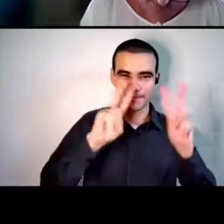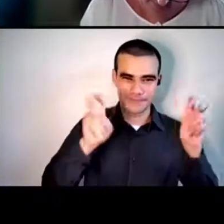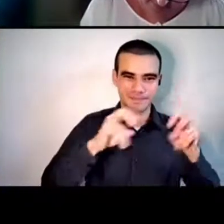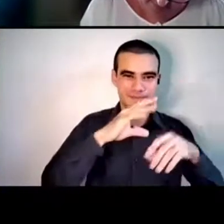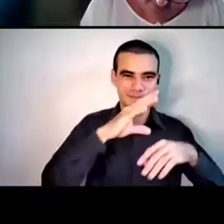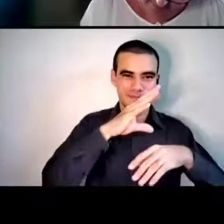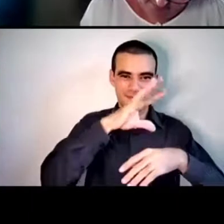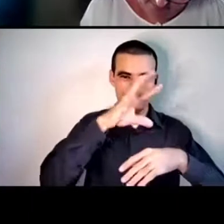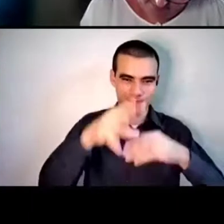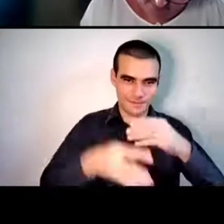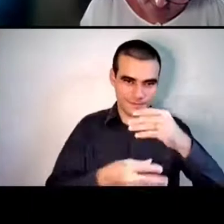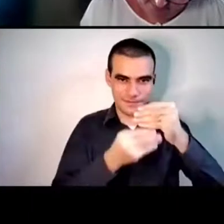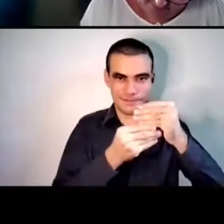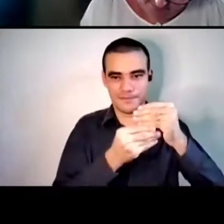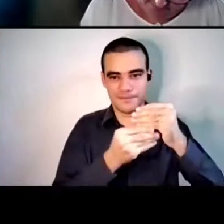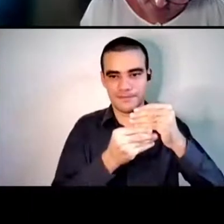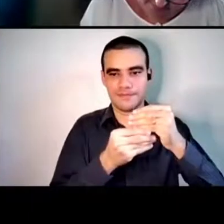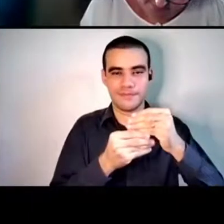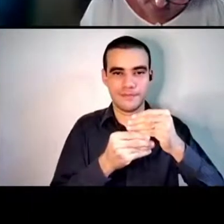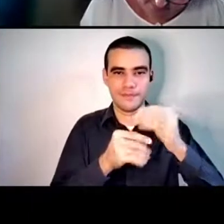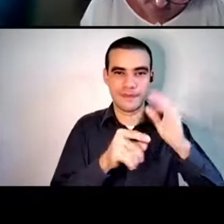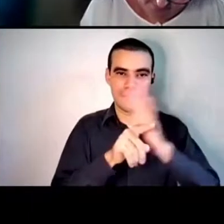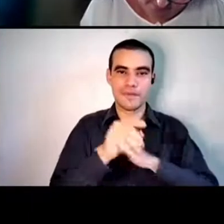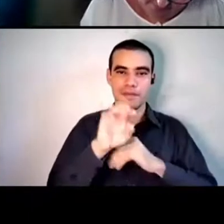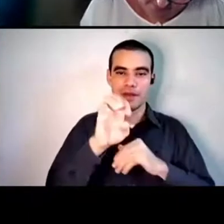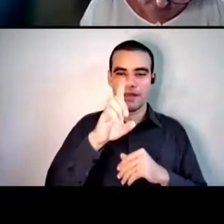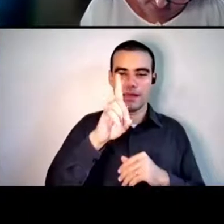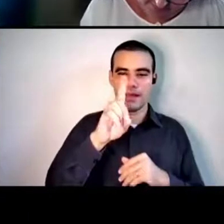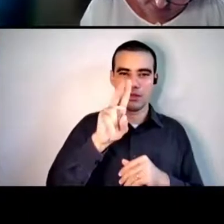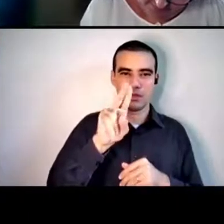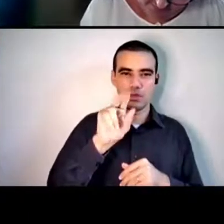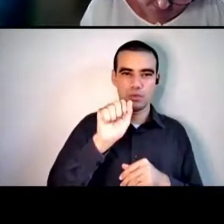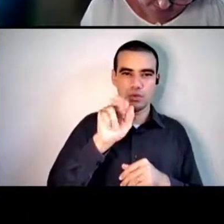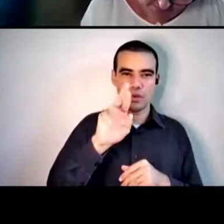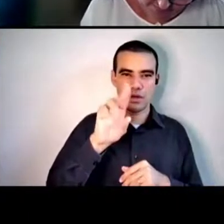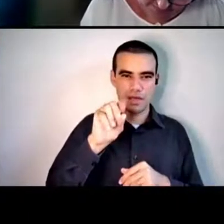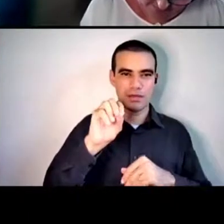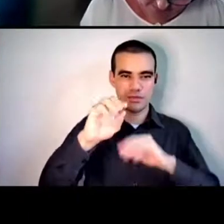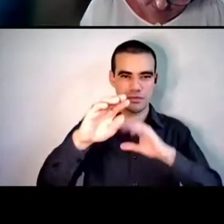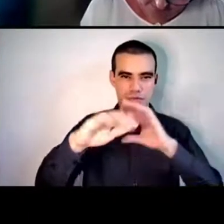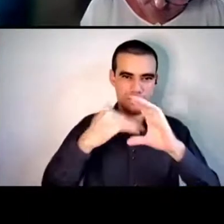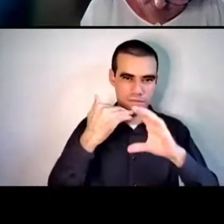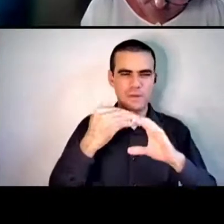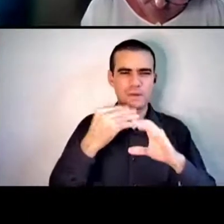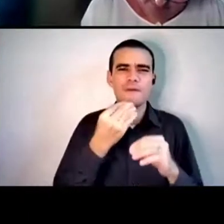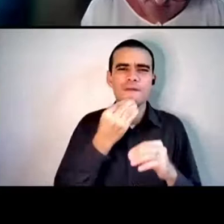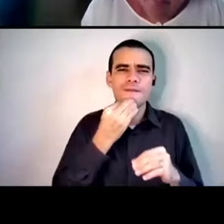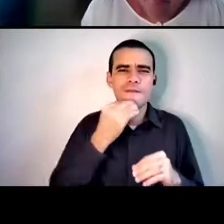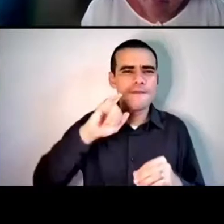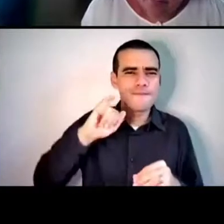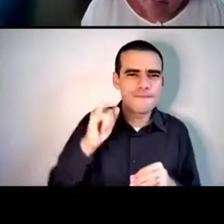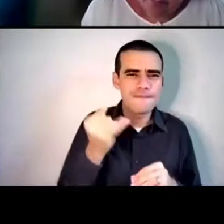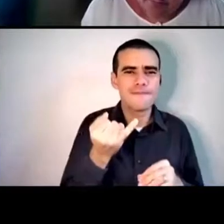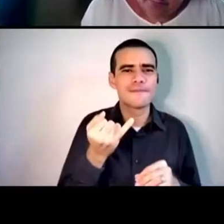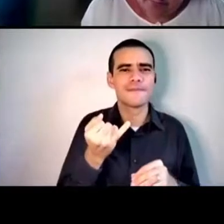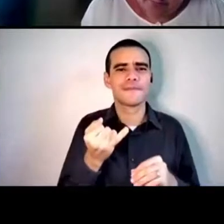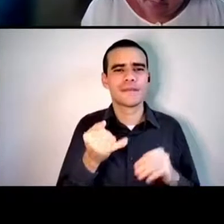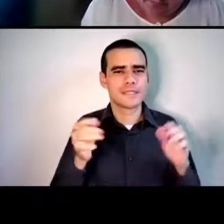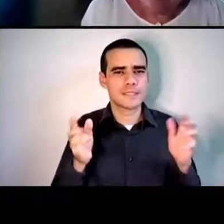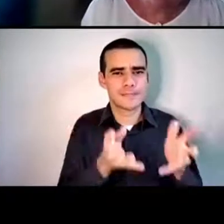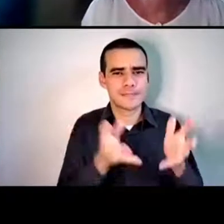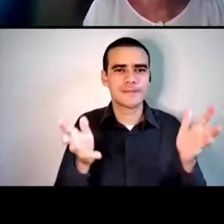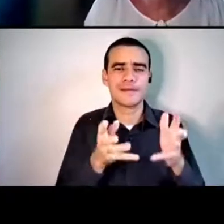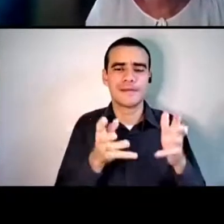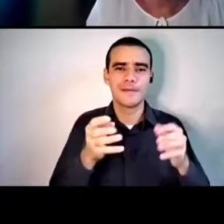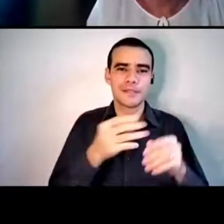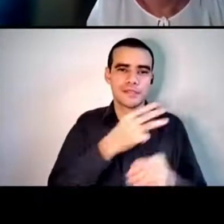There is another question here from Eduardo Pizzo from our chat room, that what are the opportunities and challenges offered